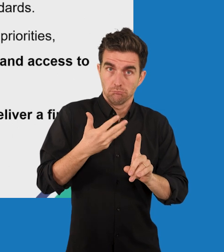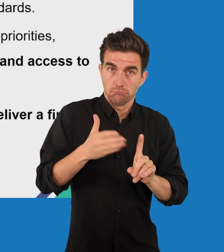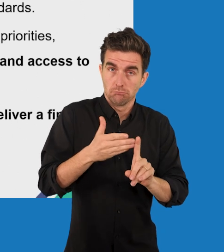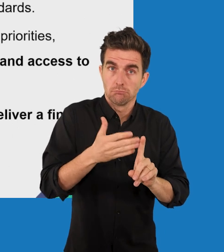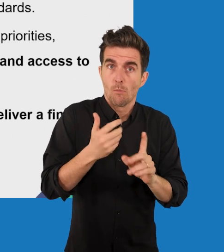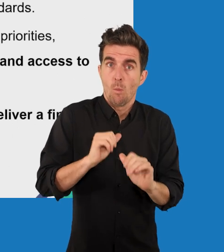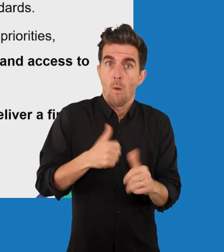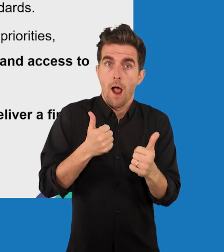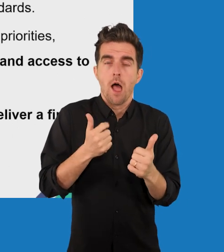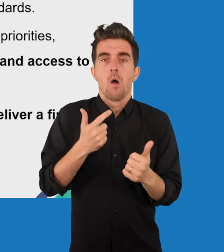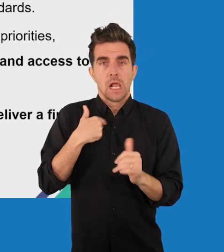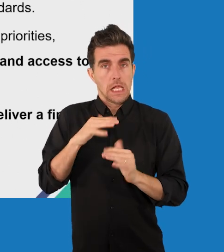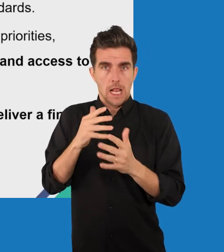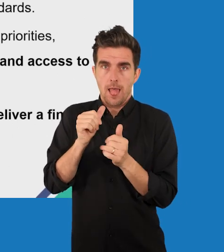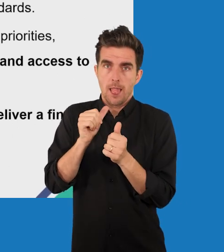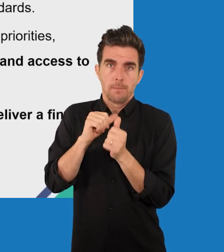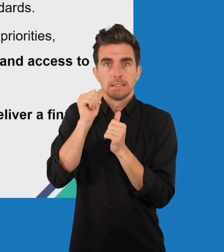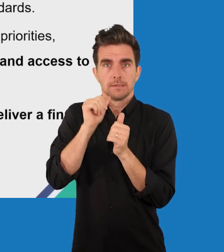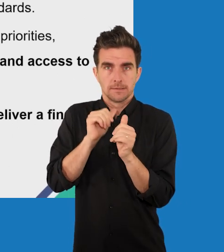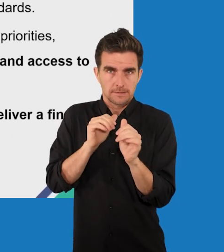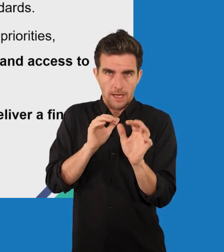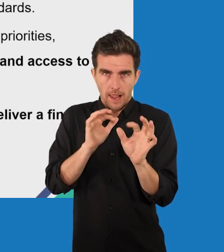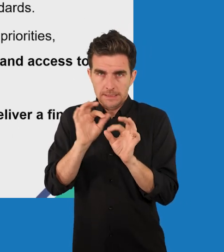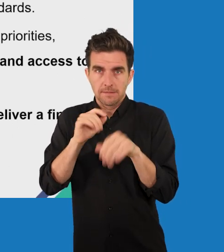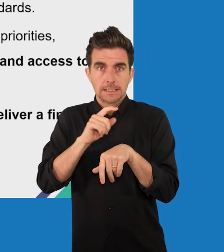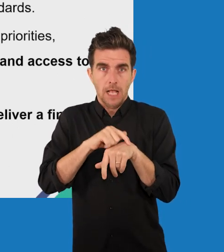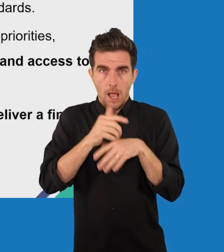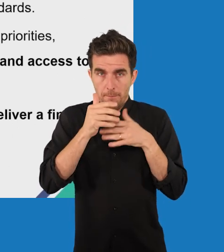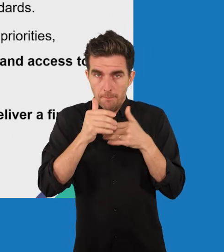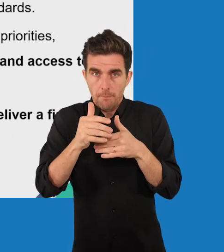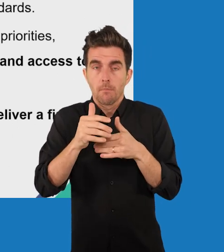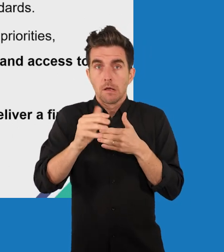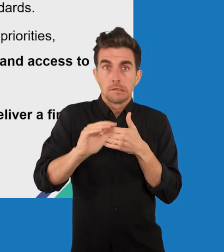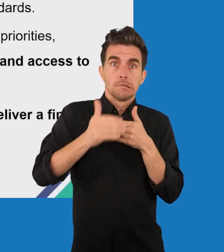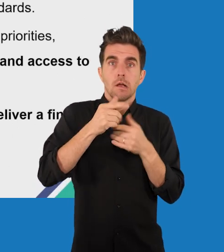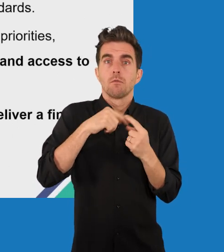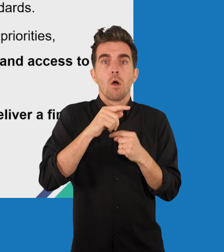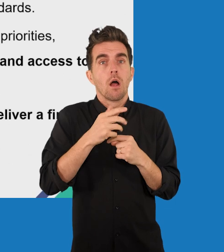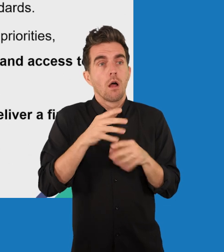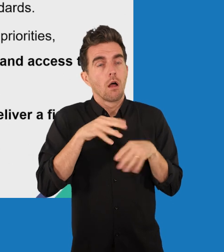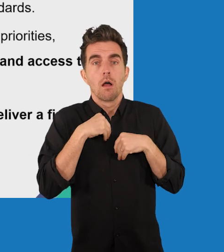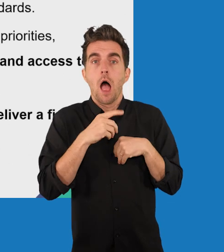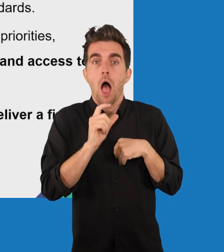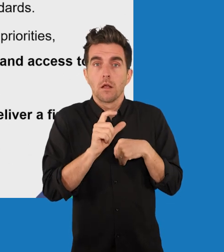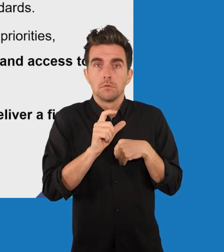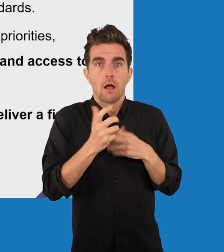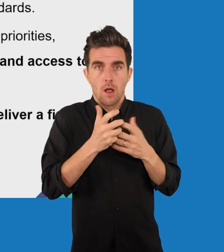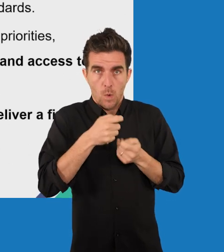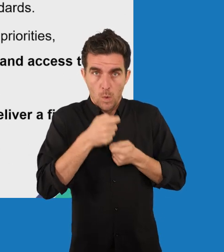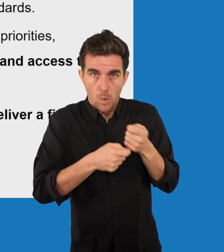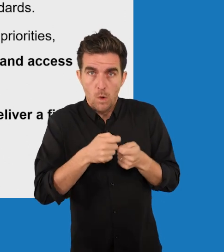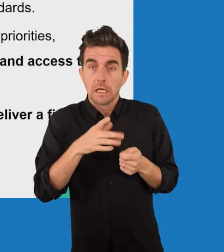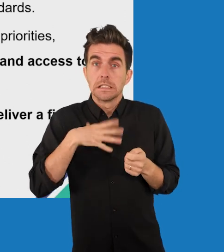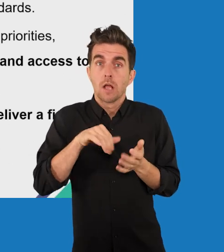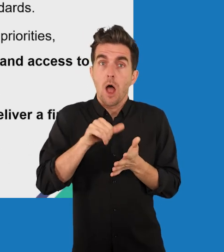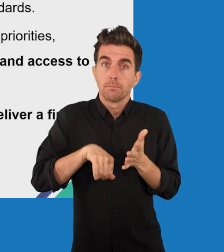really, really well. So we deliver some of the best elective timelines and cancer timelines than anybody else in the country. So if